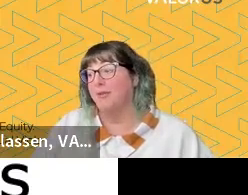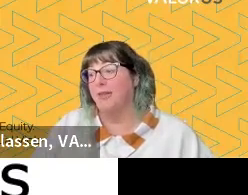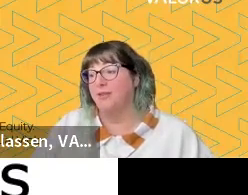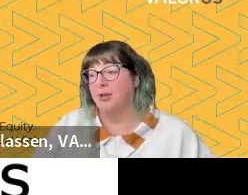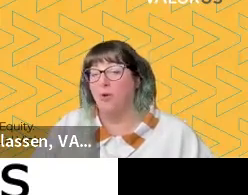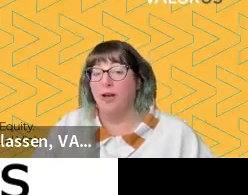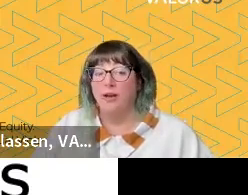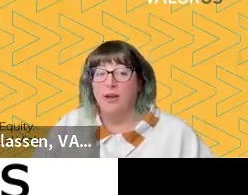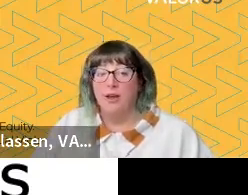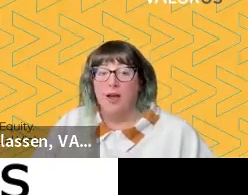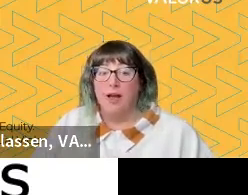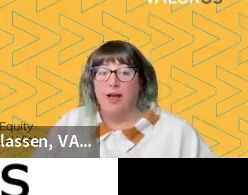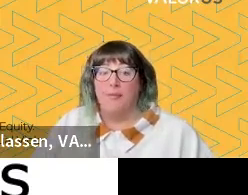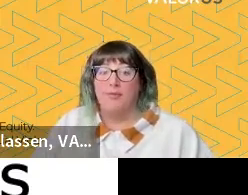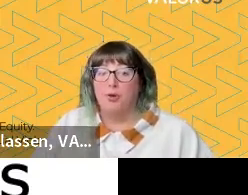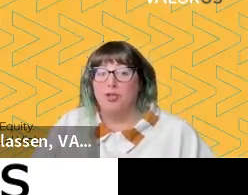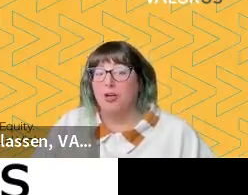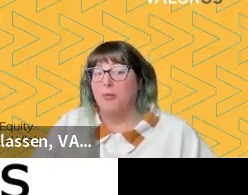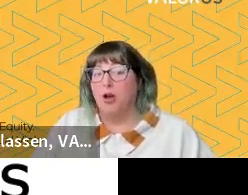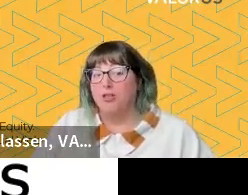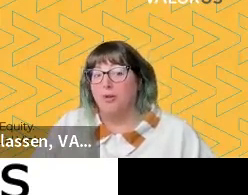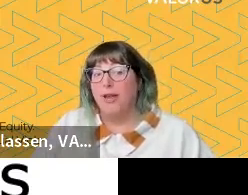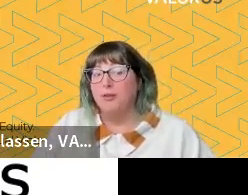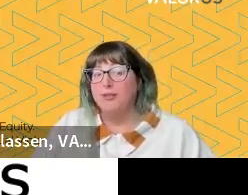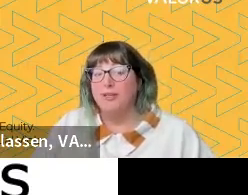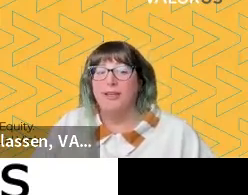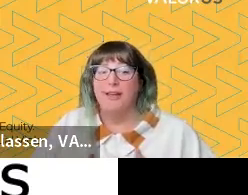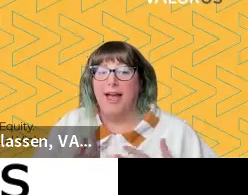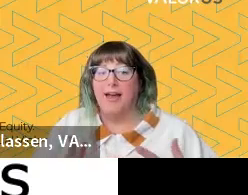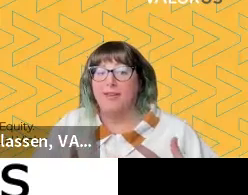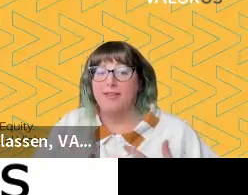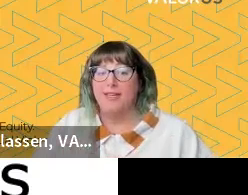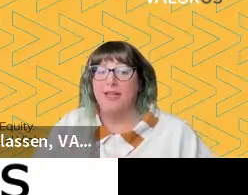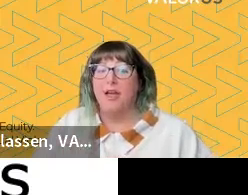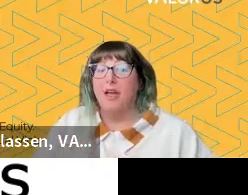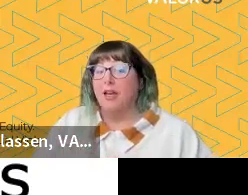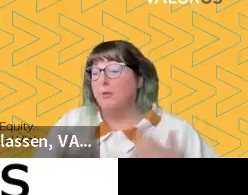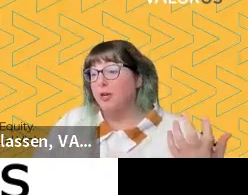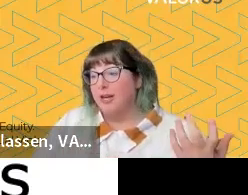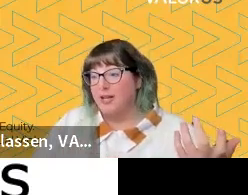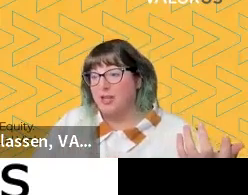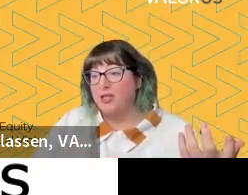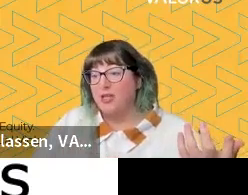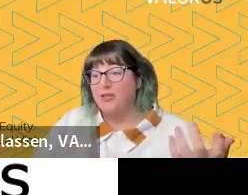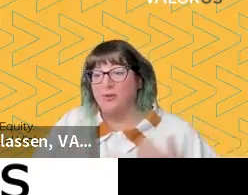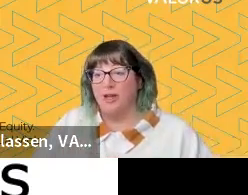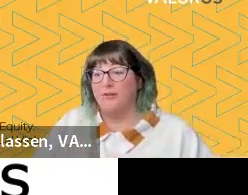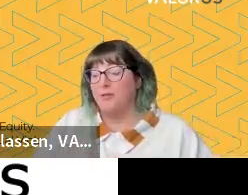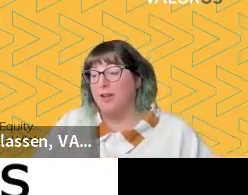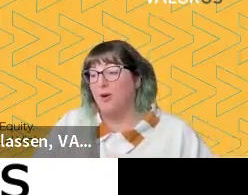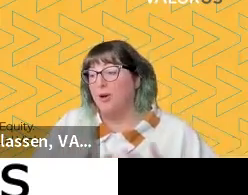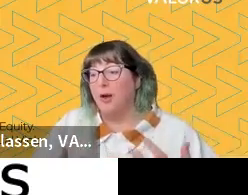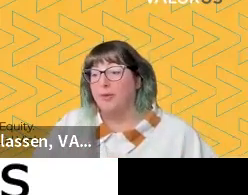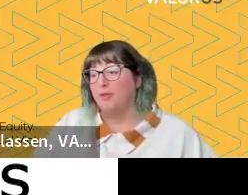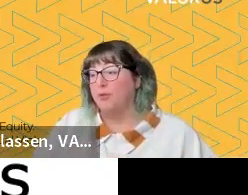forensic exam if that's what you want. Short-term, long-term counseling, advocacy, community education, so a lot